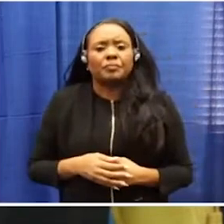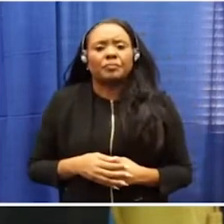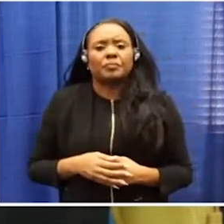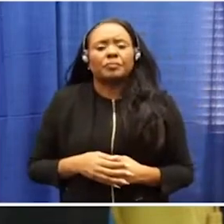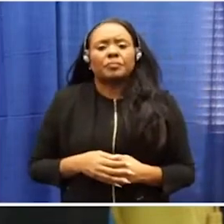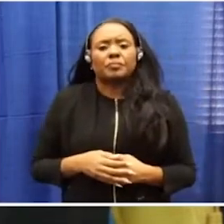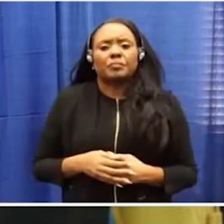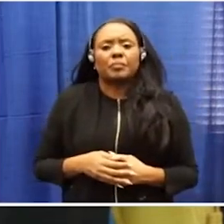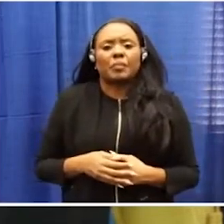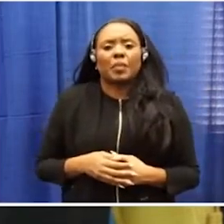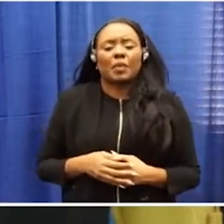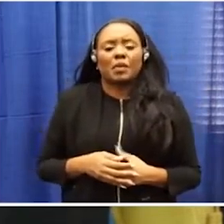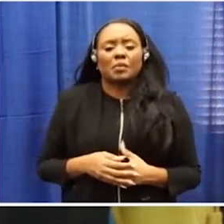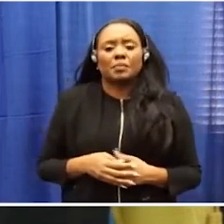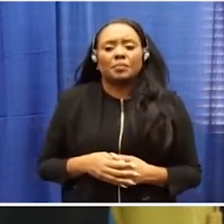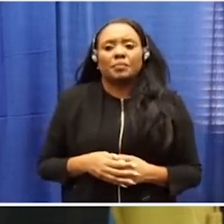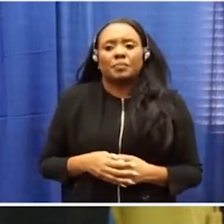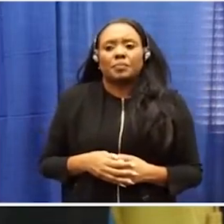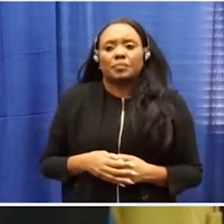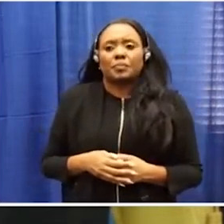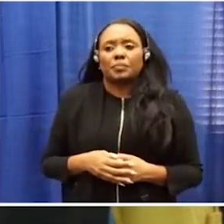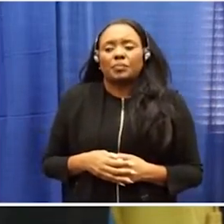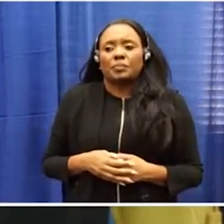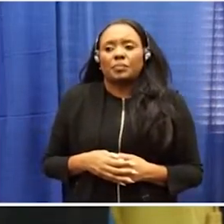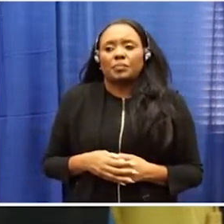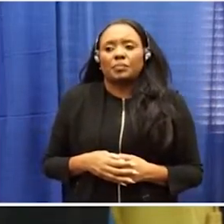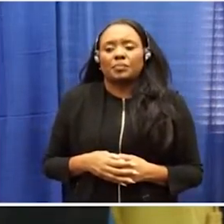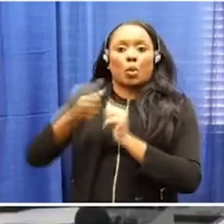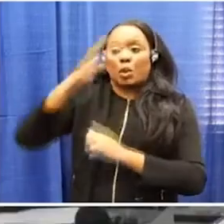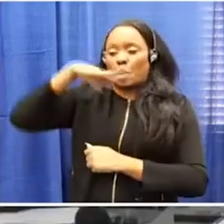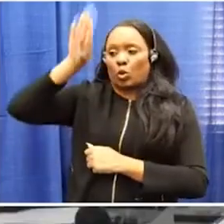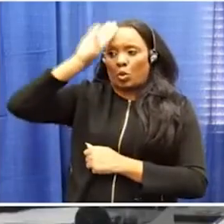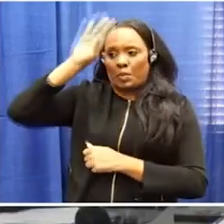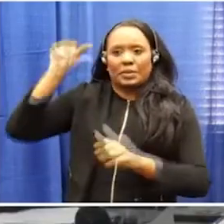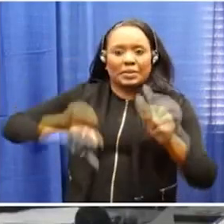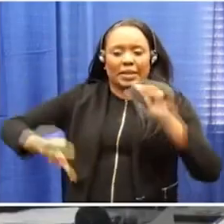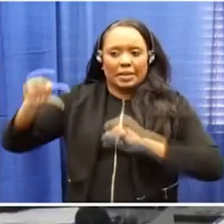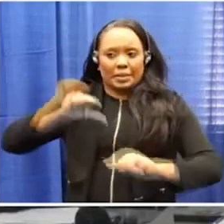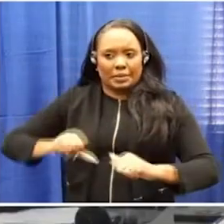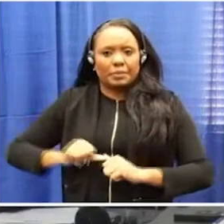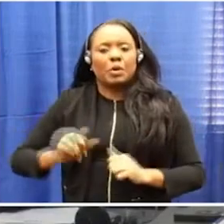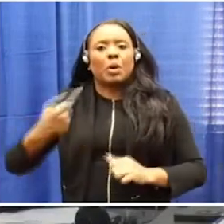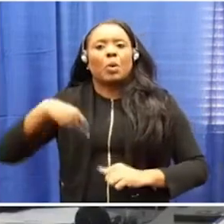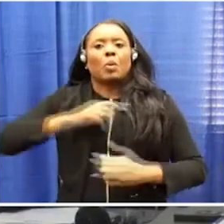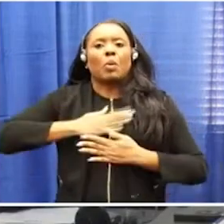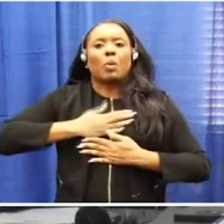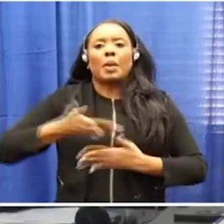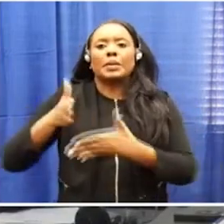unilateral imposition of the financial, commercial, and economic embargo on Cuba